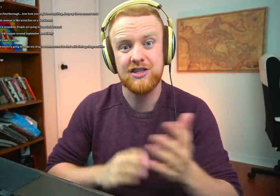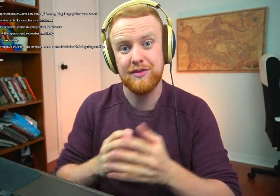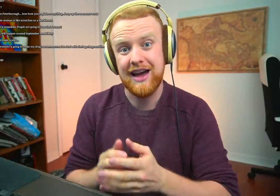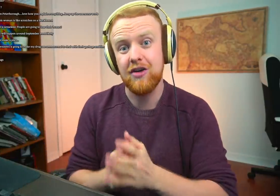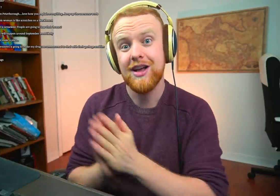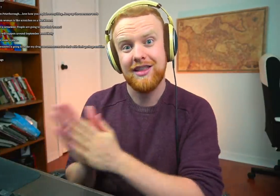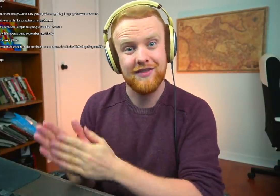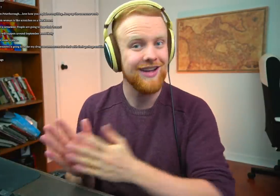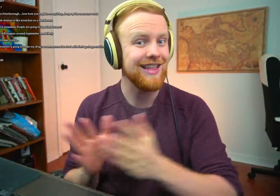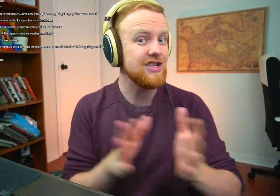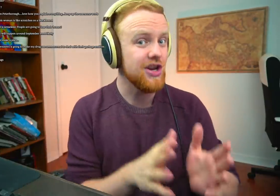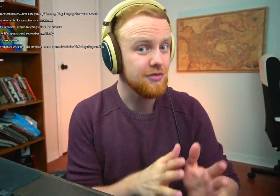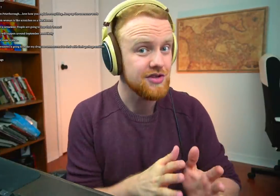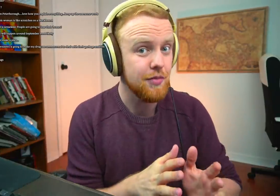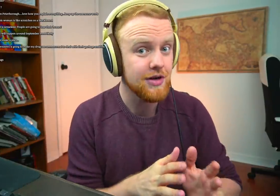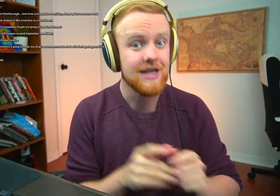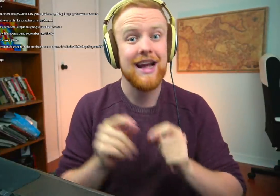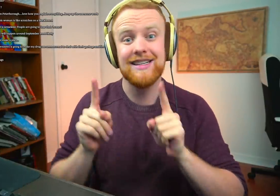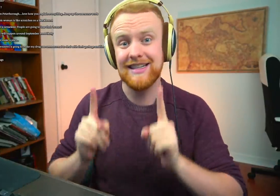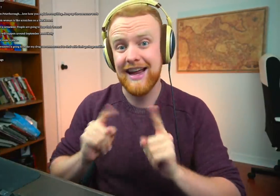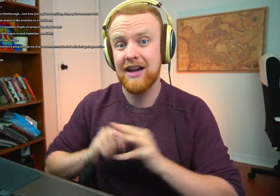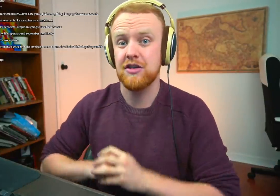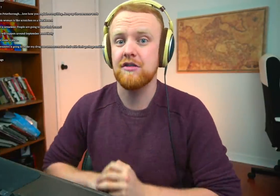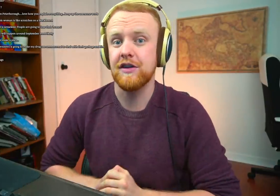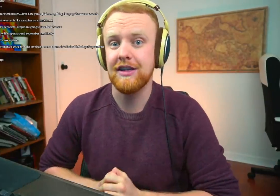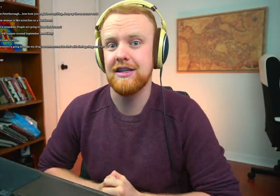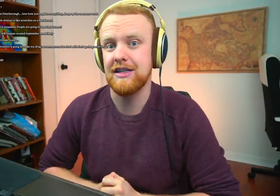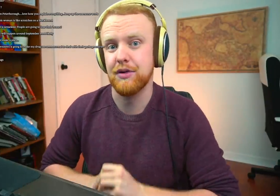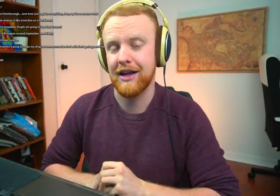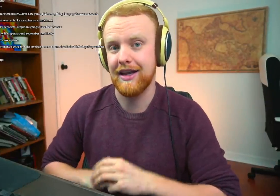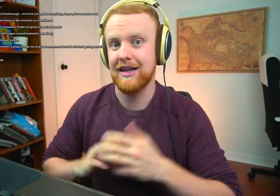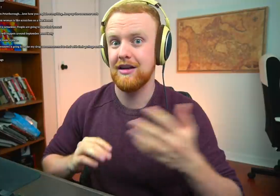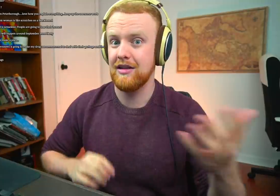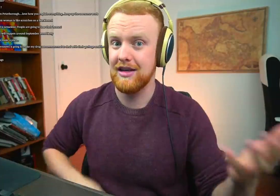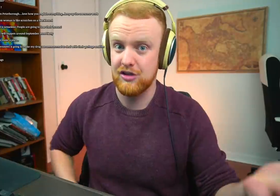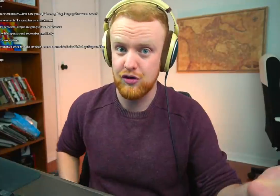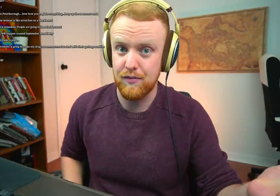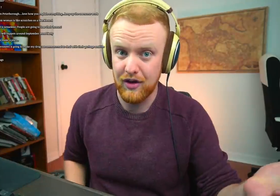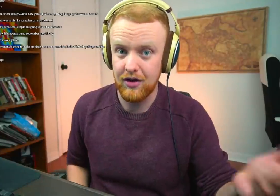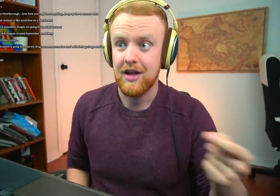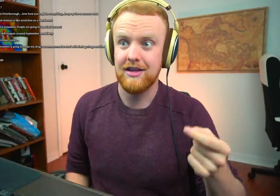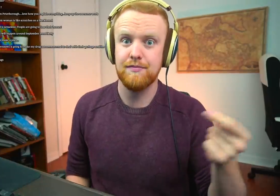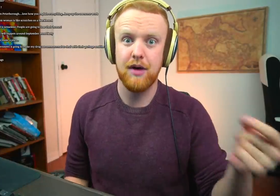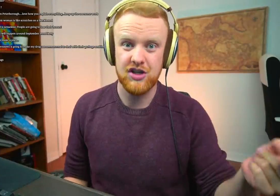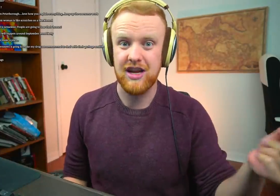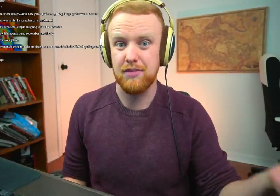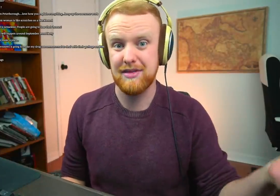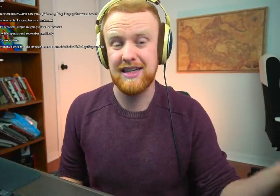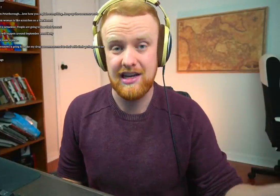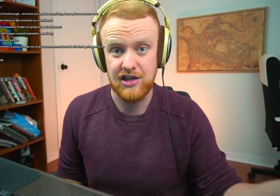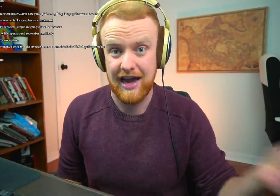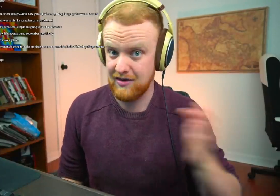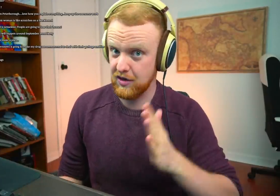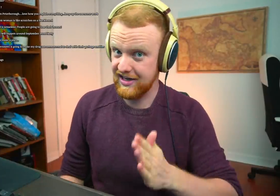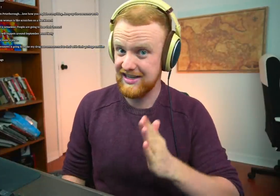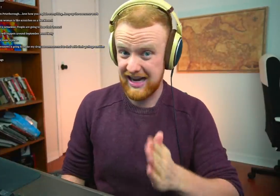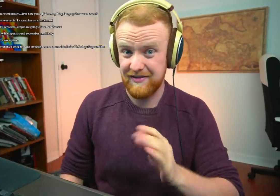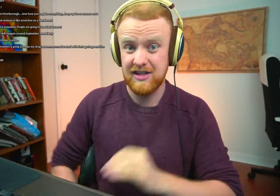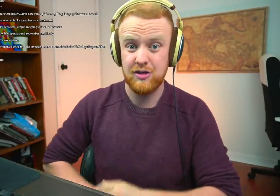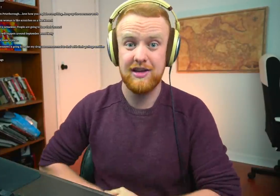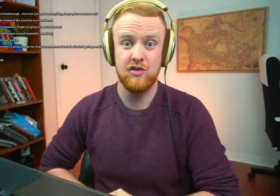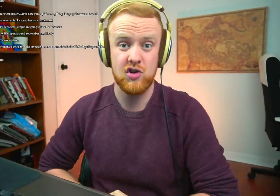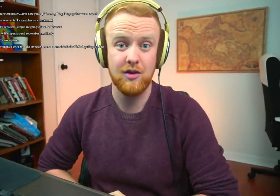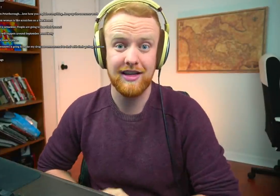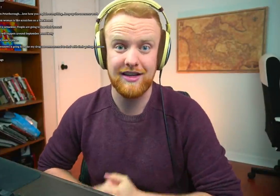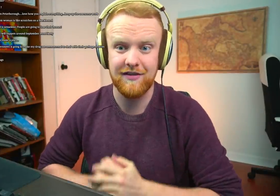the budget. So now they've got that general support, and today Chrystia Freeland is bringing in this new bill, this Budget Implementation Act that we're going to dive